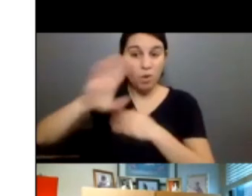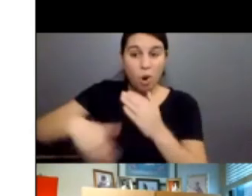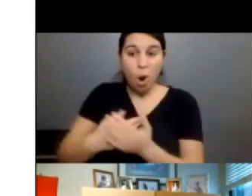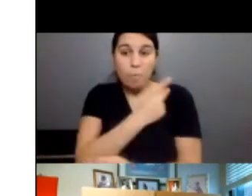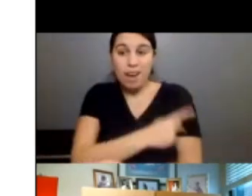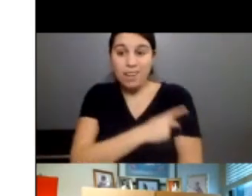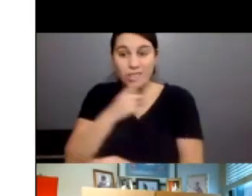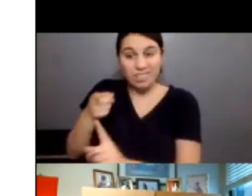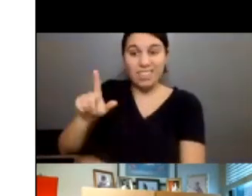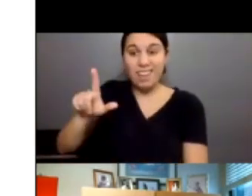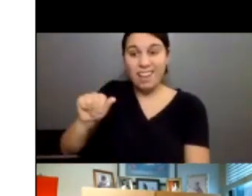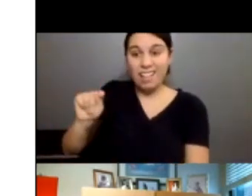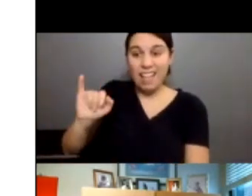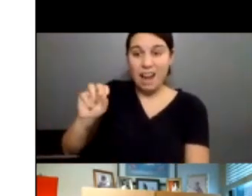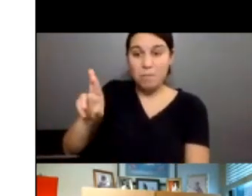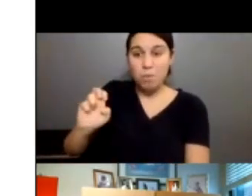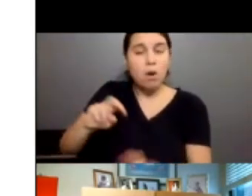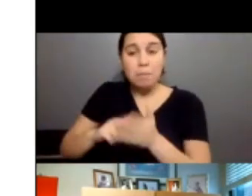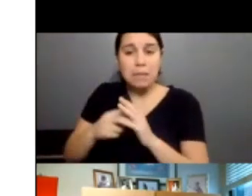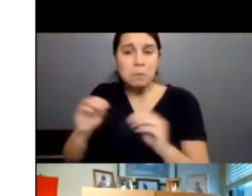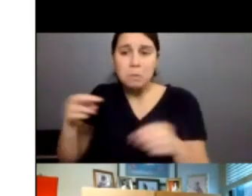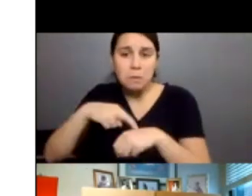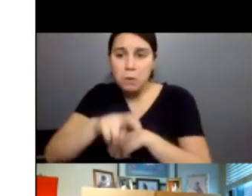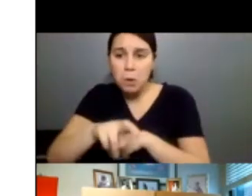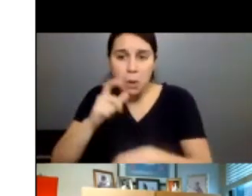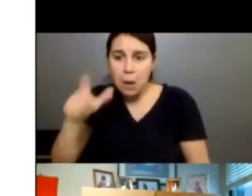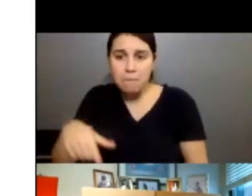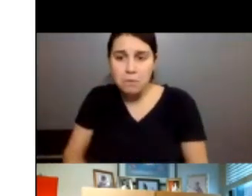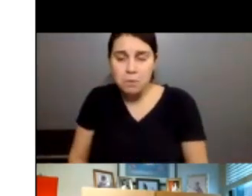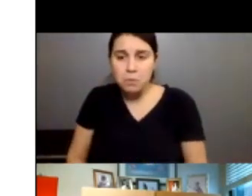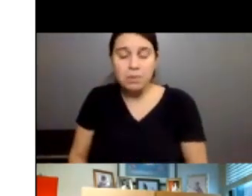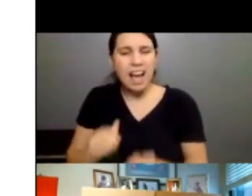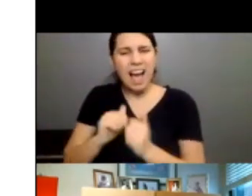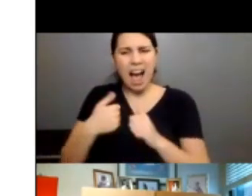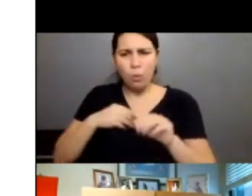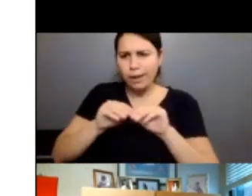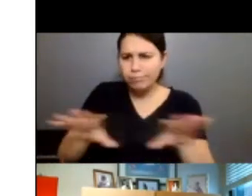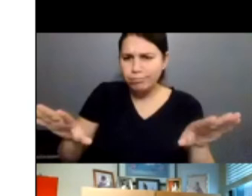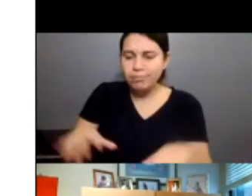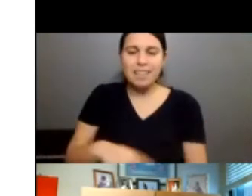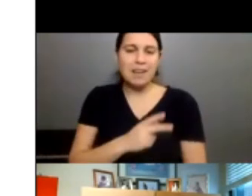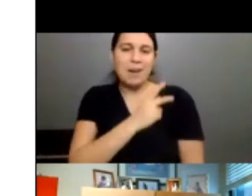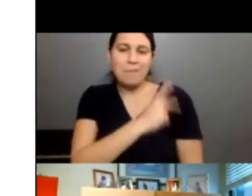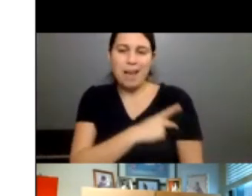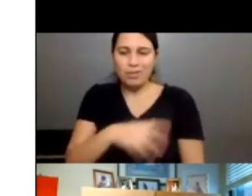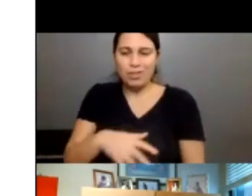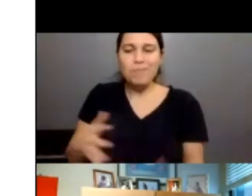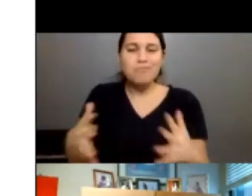need a doctor to make a referral. We get the word out about Rose multiple times during a patient